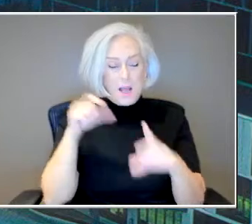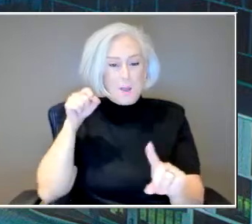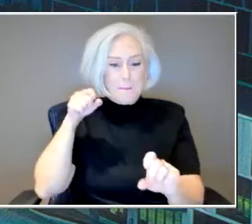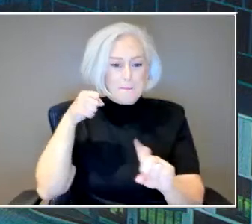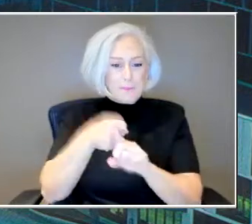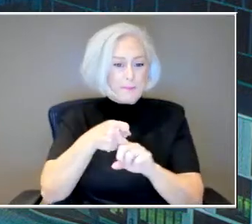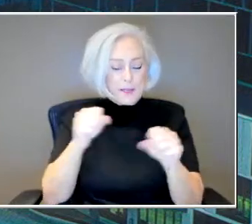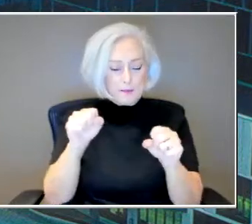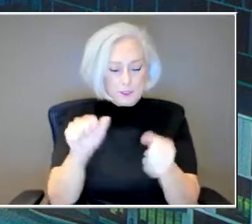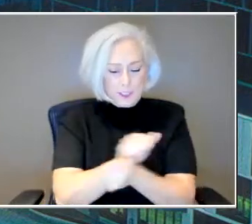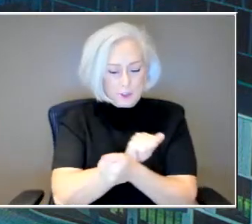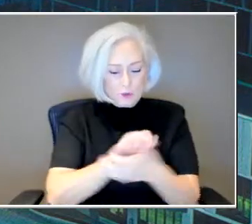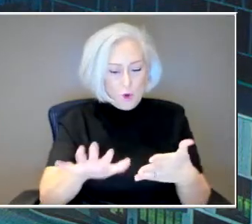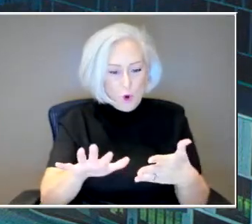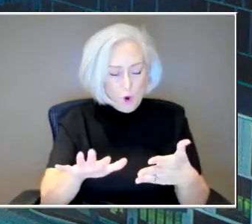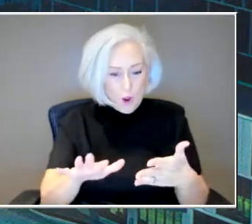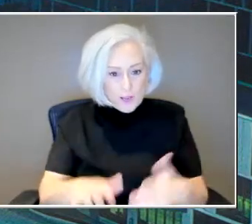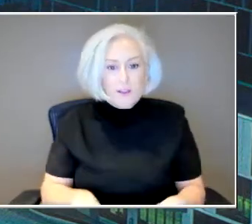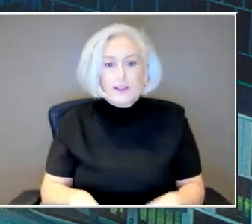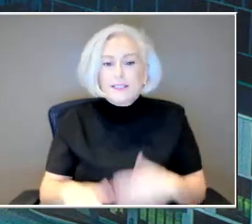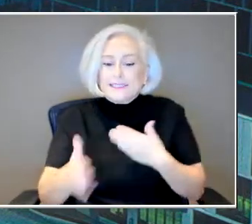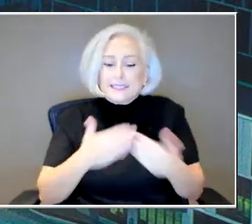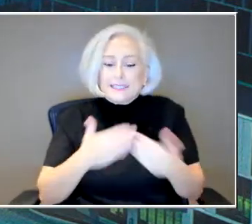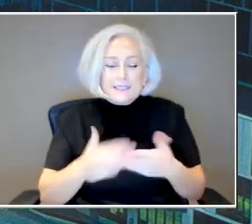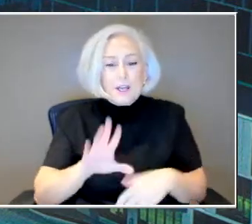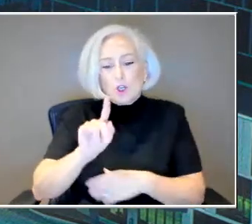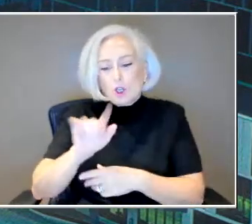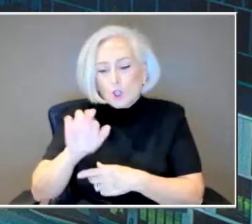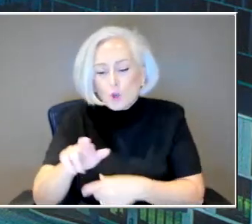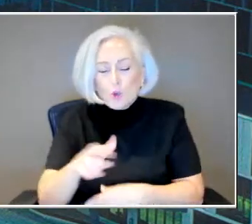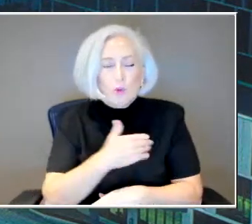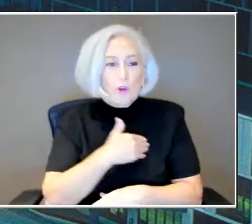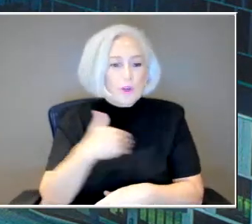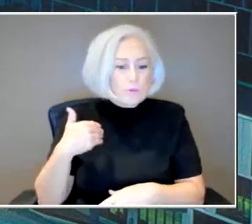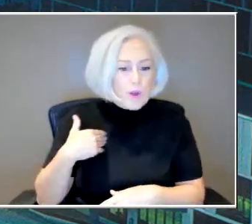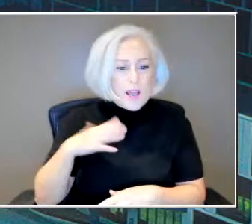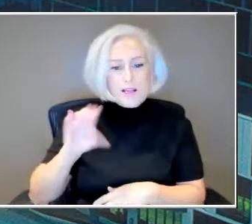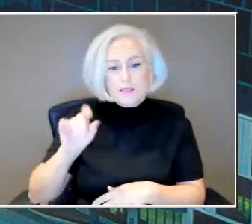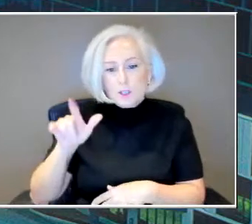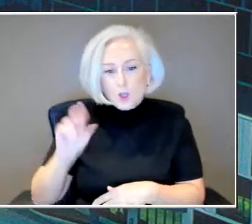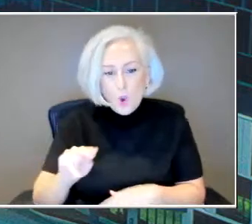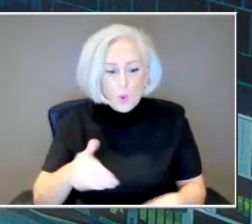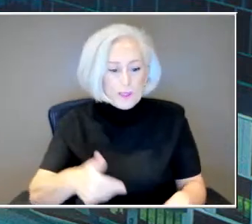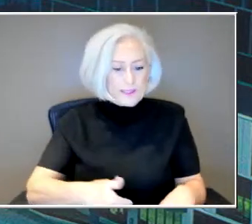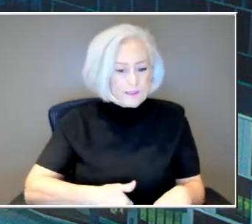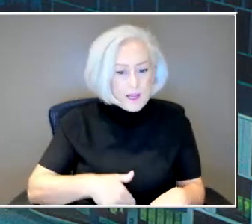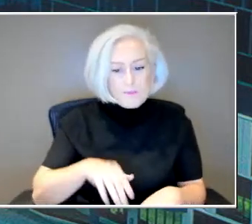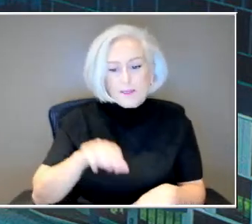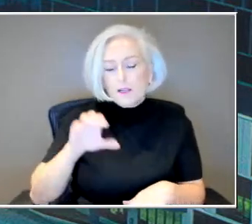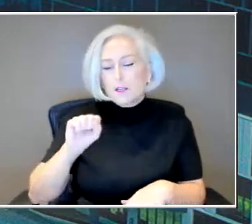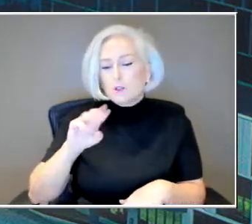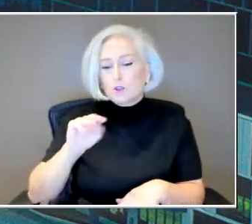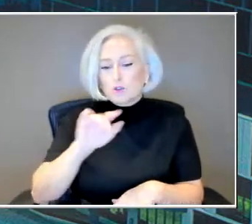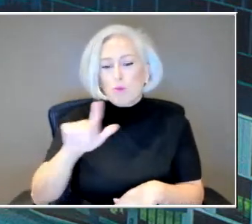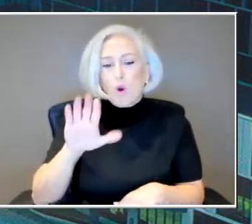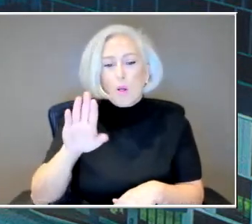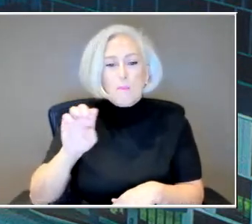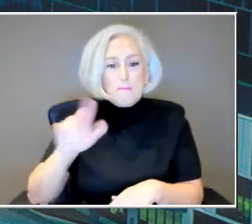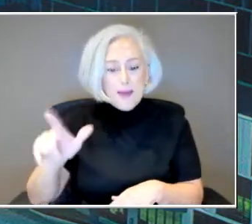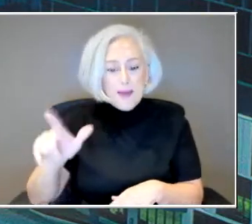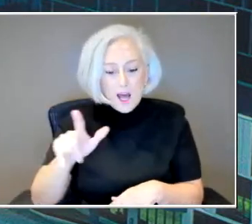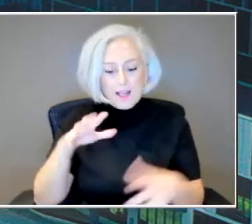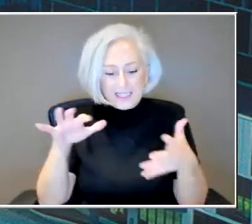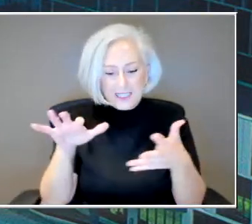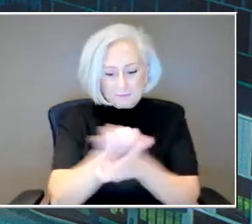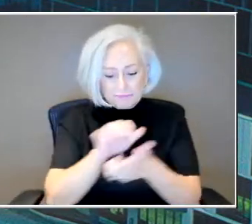organs: colon, uterus, ovaries, breast, stomach, small bowel, and get rid of those cells before they turn into